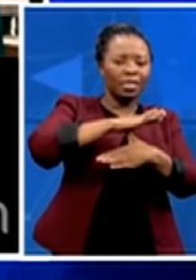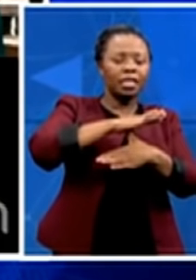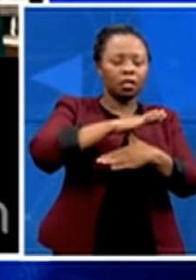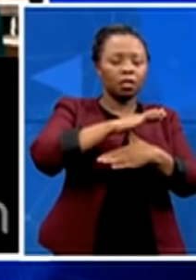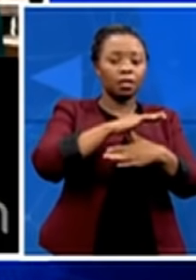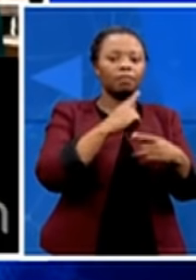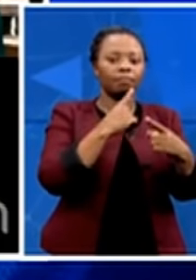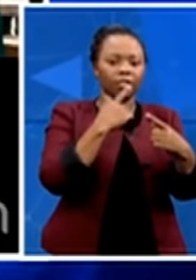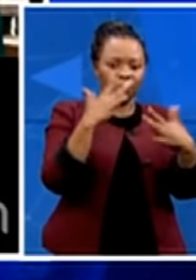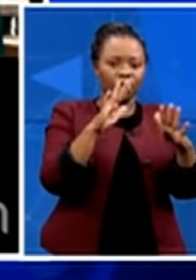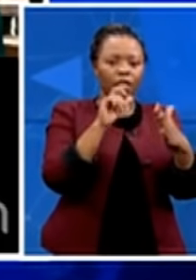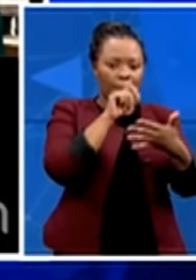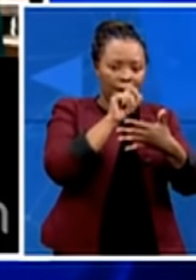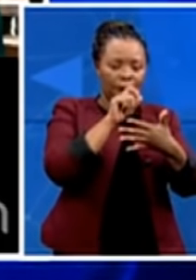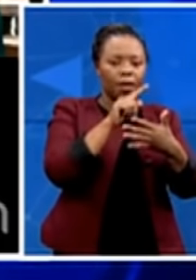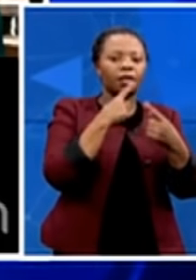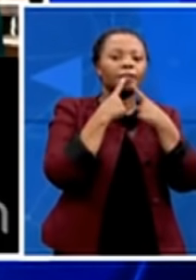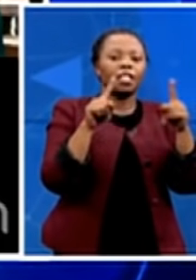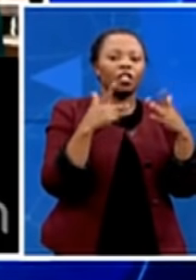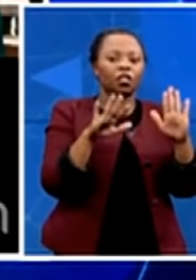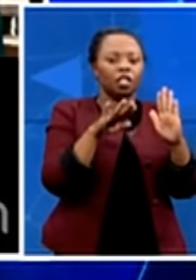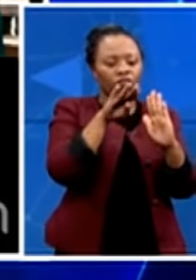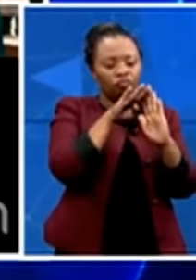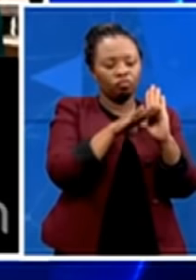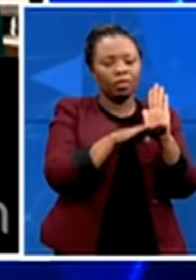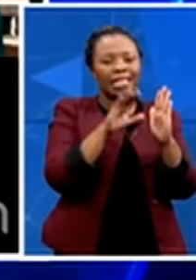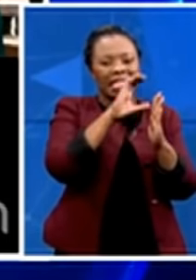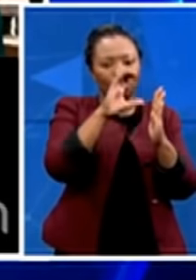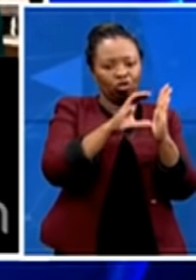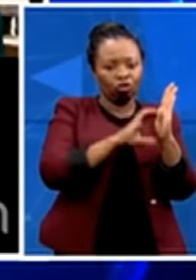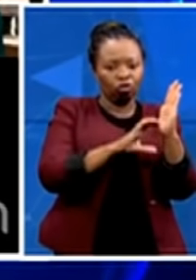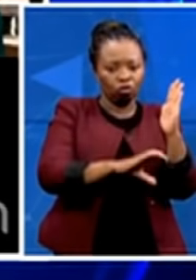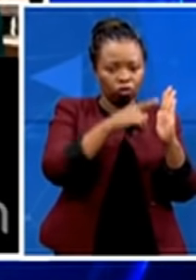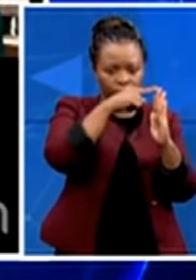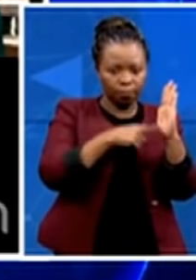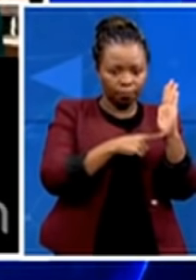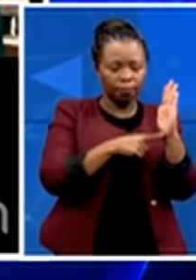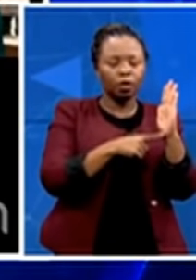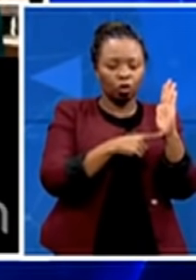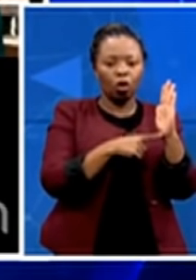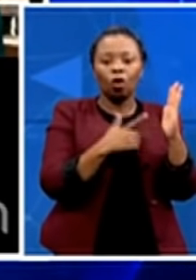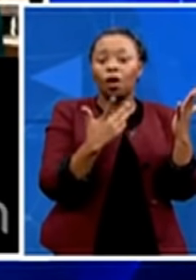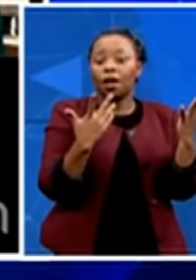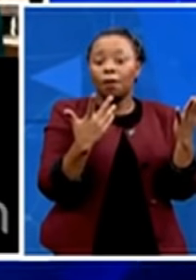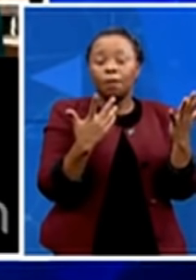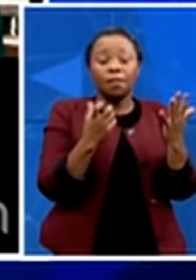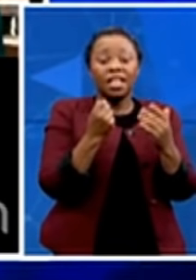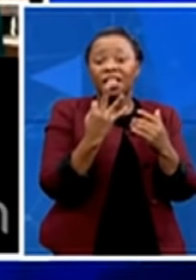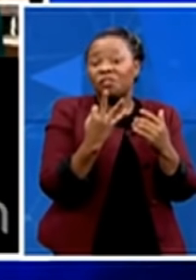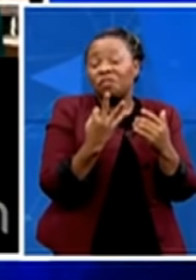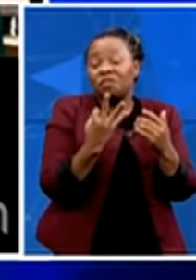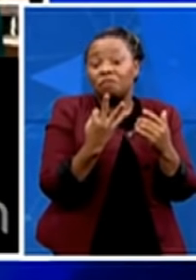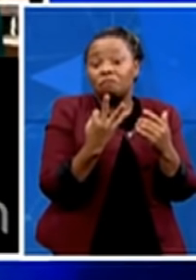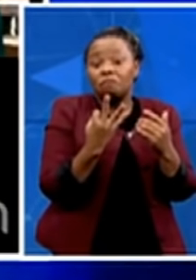Now, if by any chance one of those rights has indeed